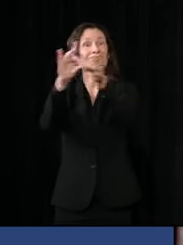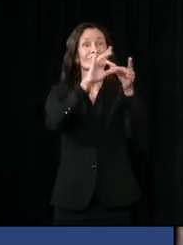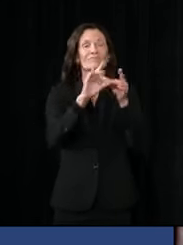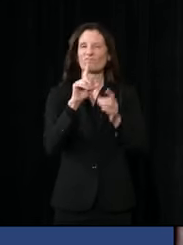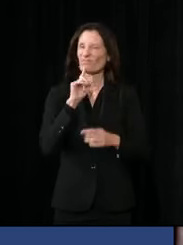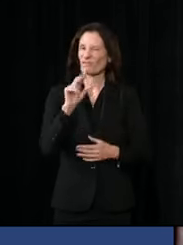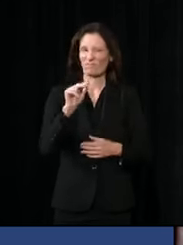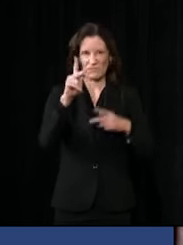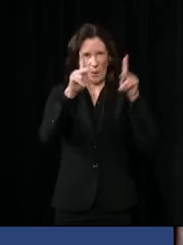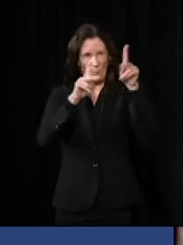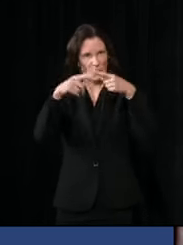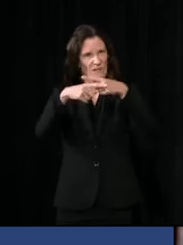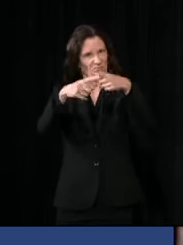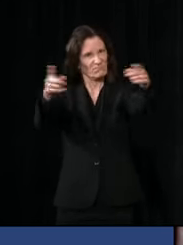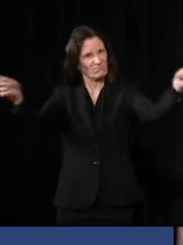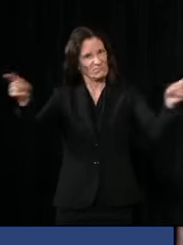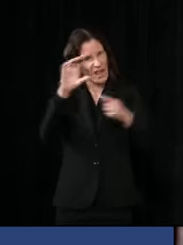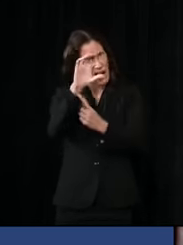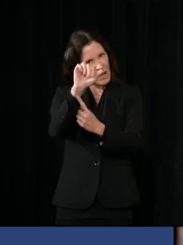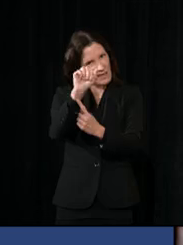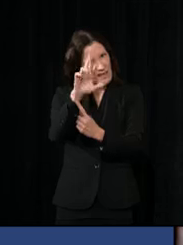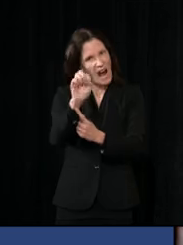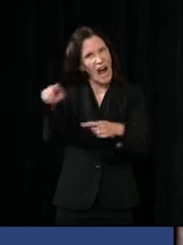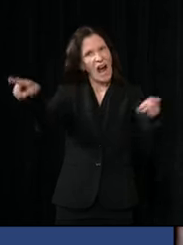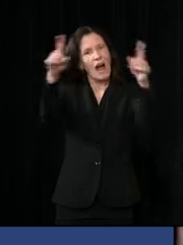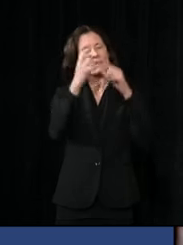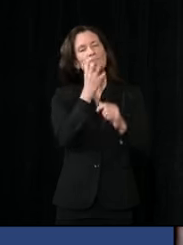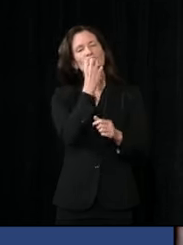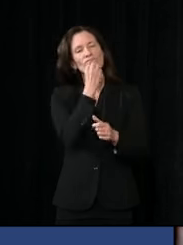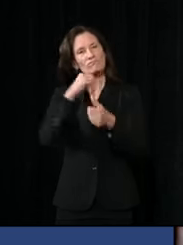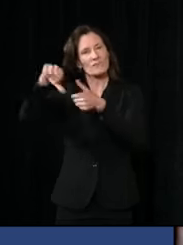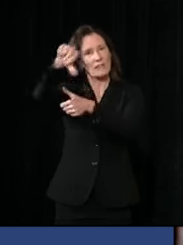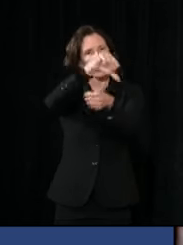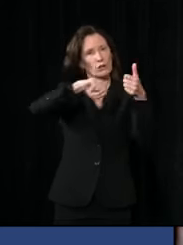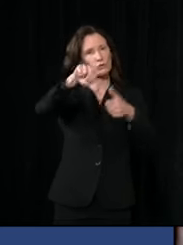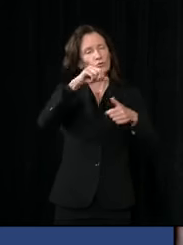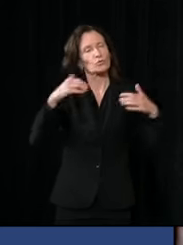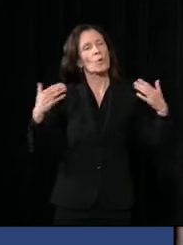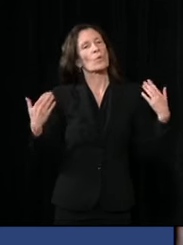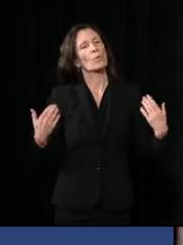in our Commonwealth. This time I'm asking you to stay the course.